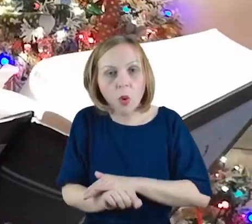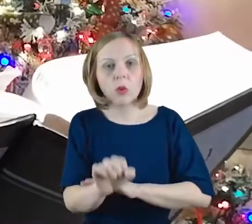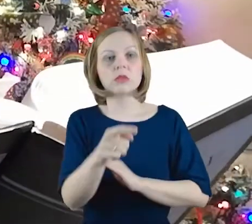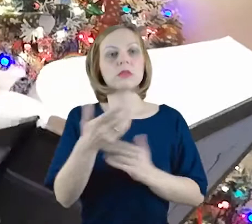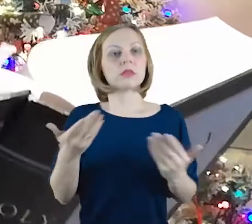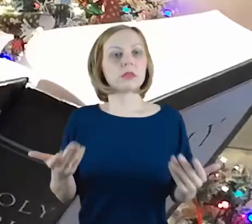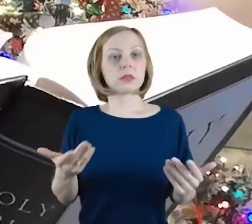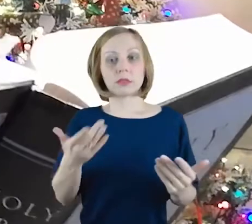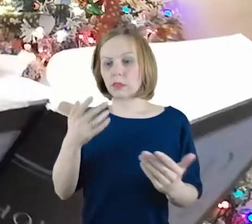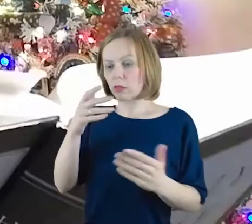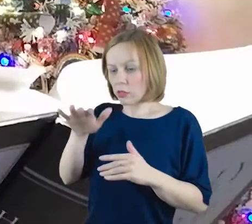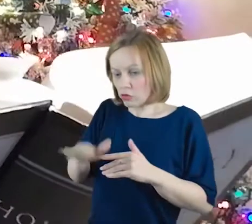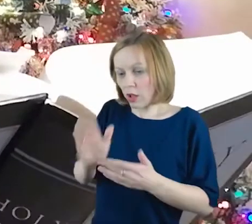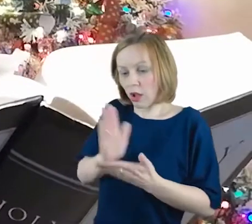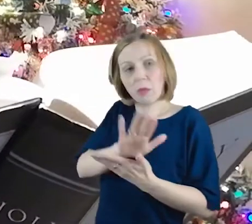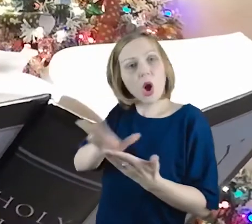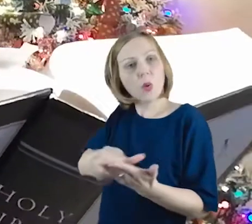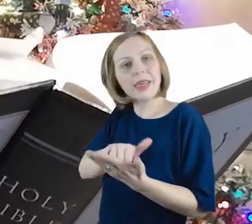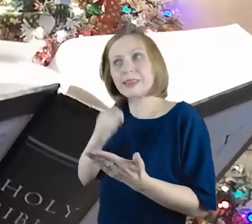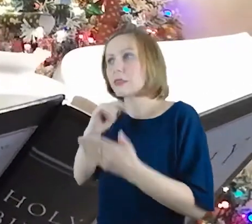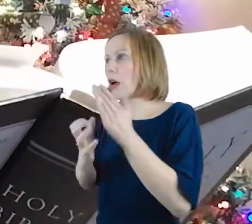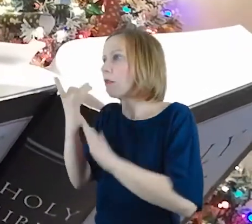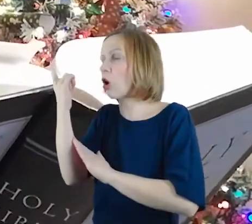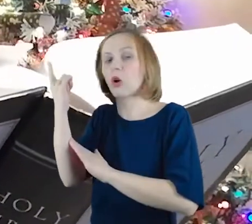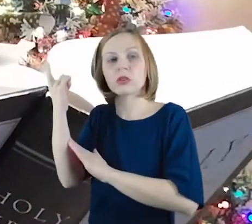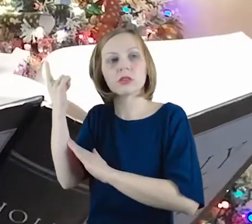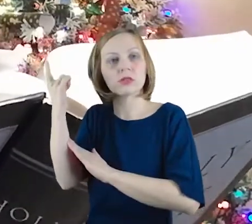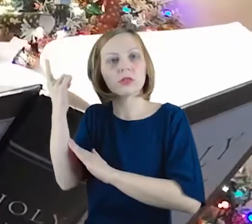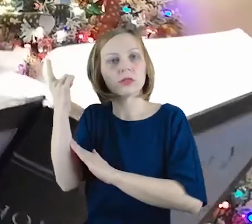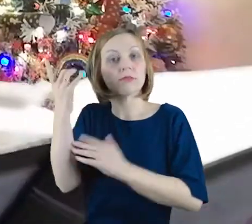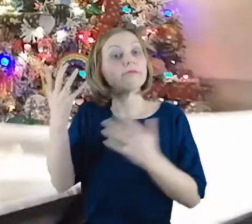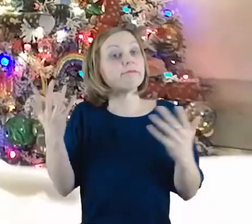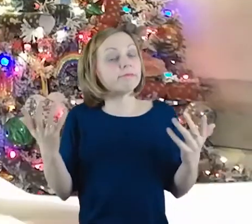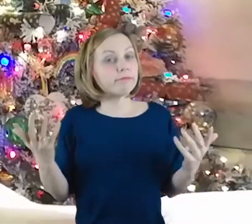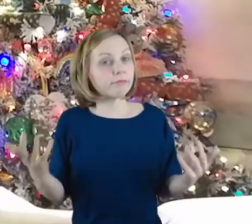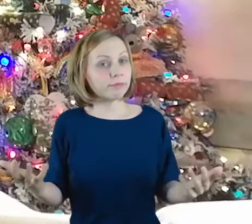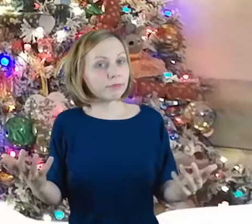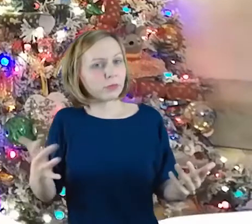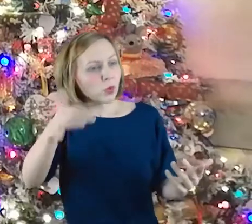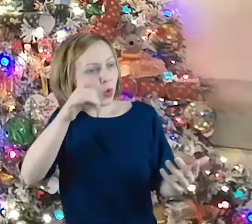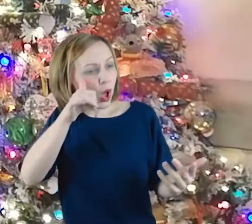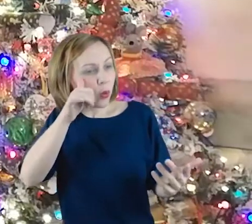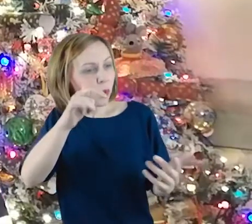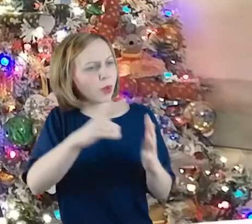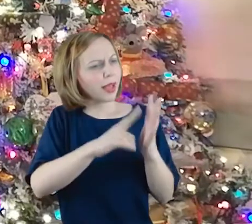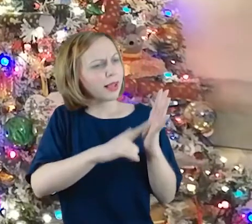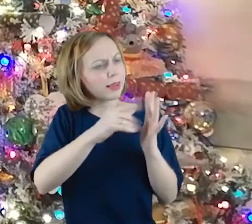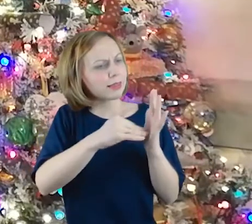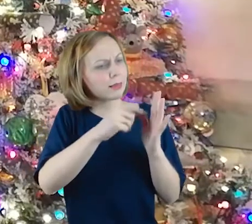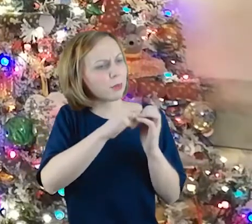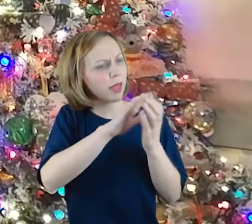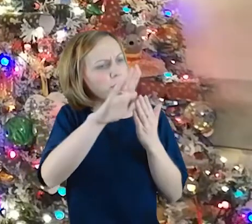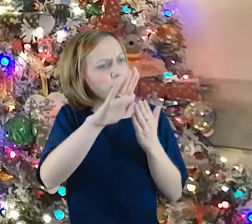born will be called Holy, the Son of God. And behold, your relative Elizabeth in